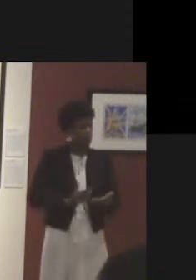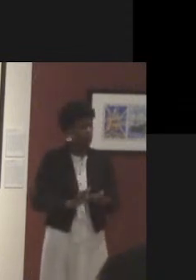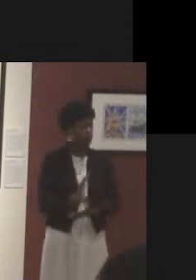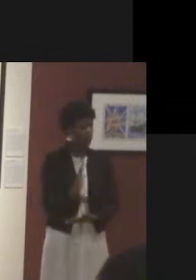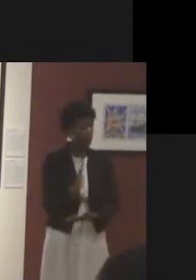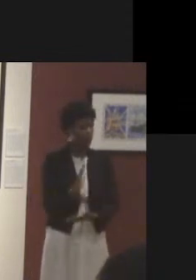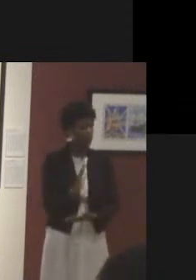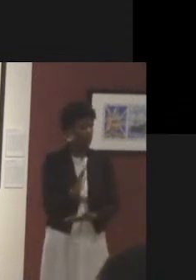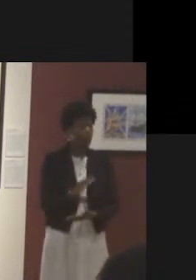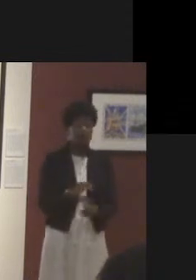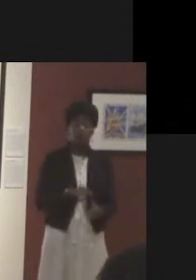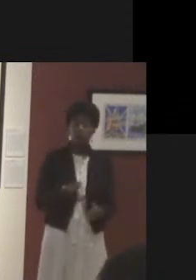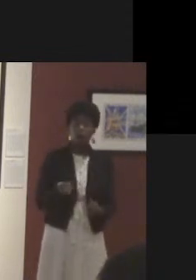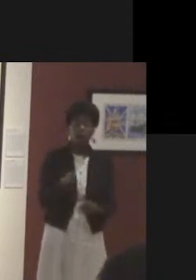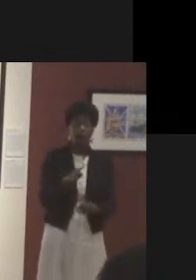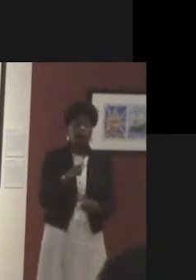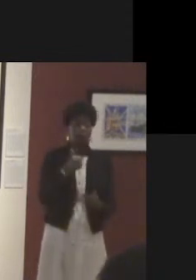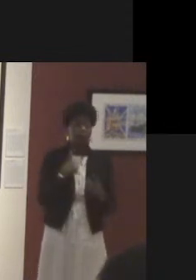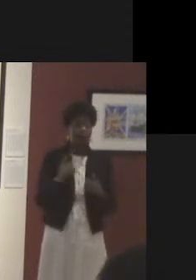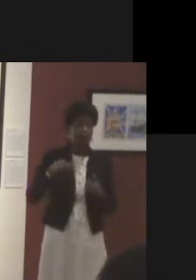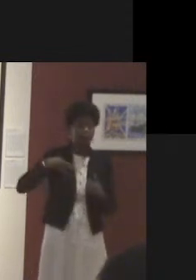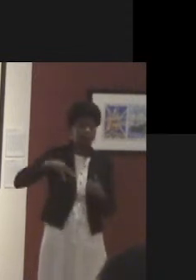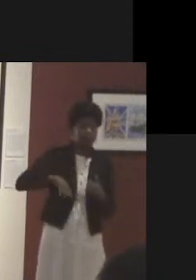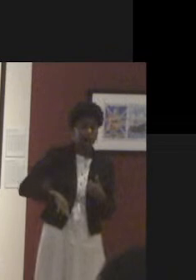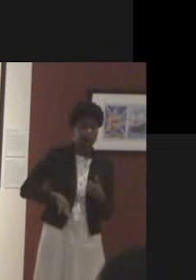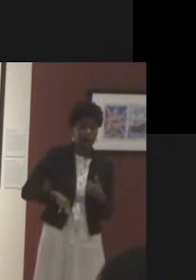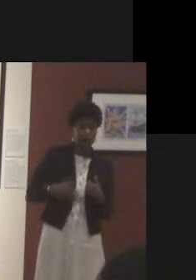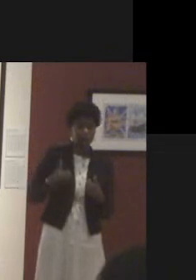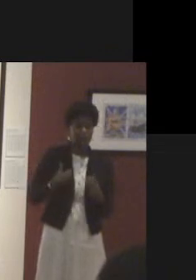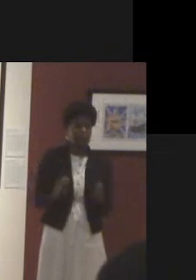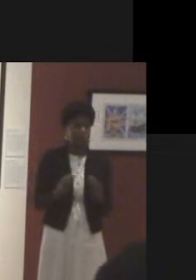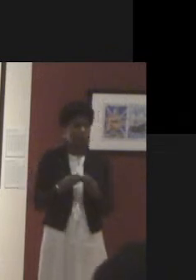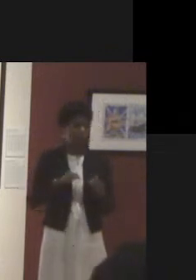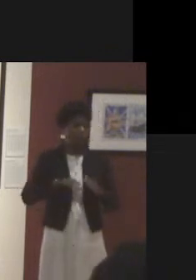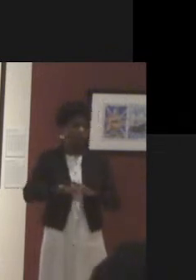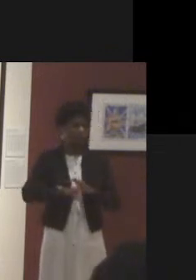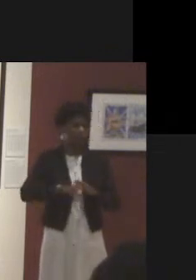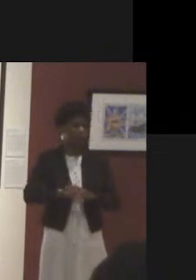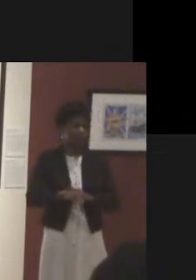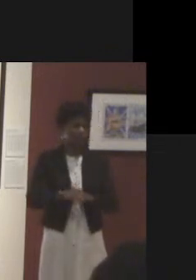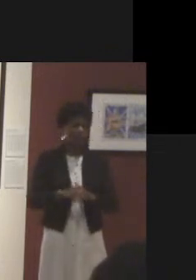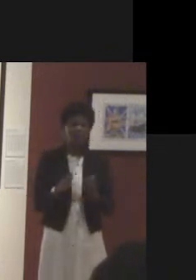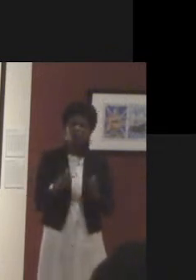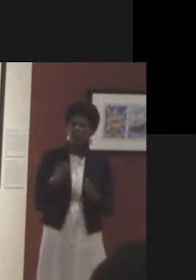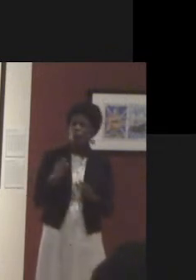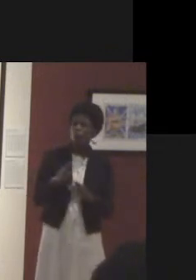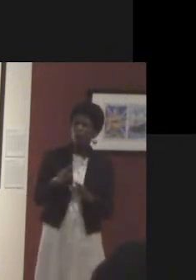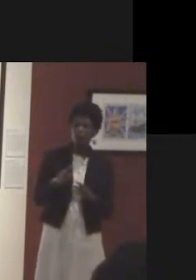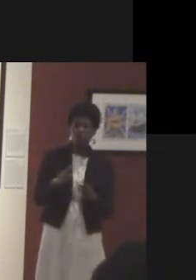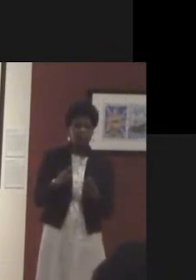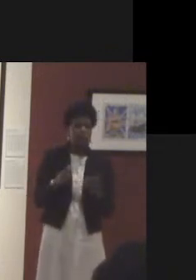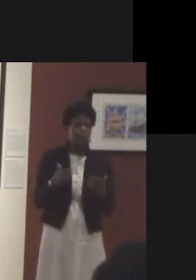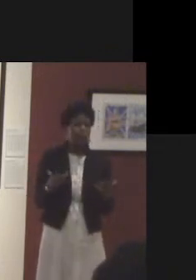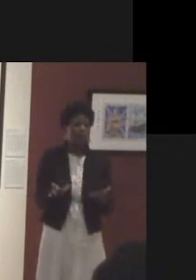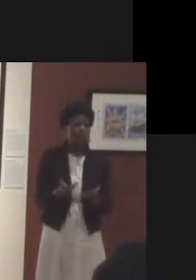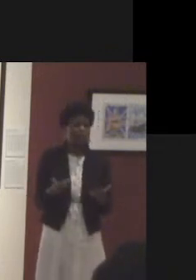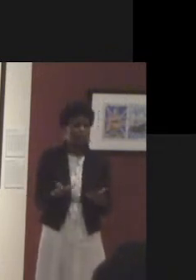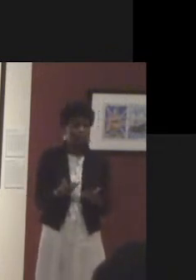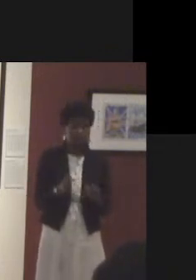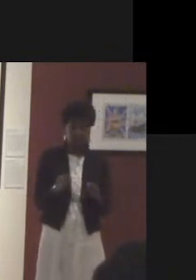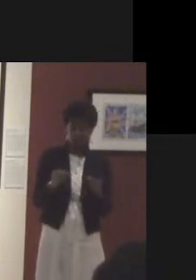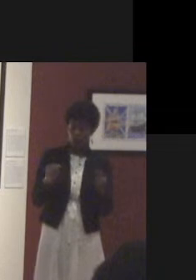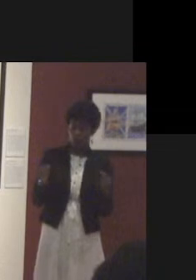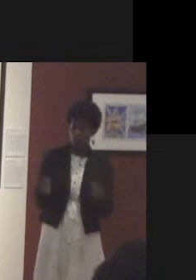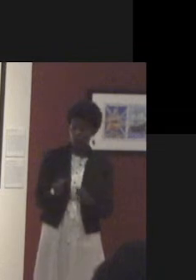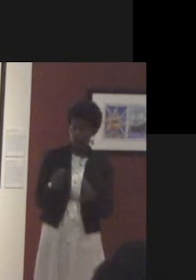which those in positions of privilege have greater access, right? So the question I'm asking here is, does the